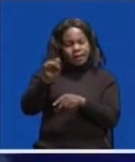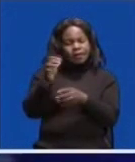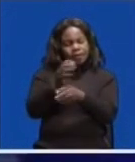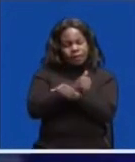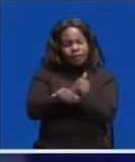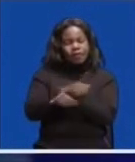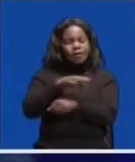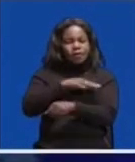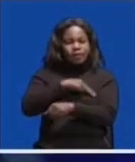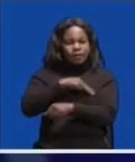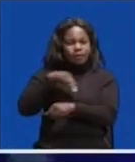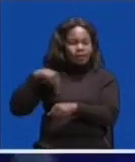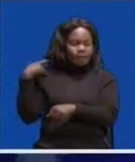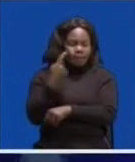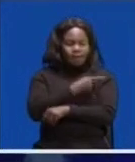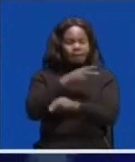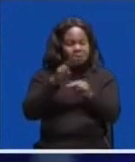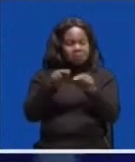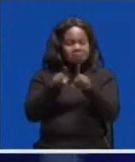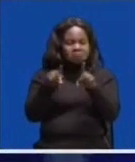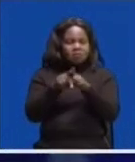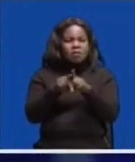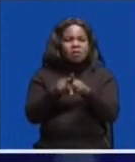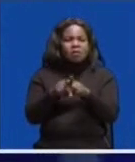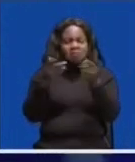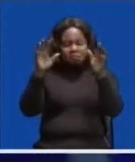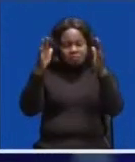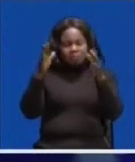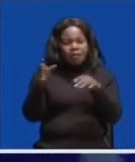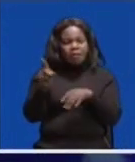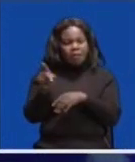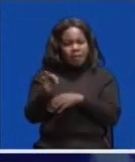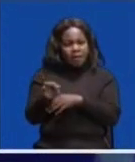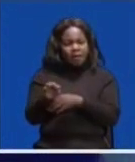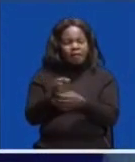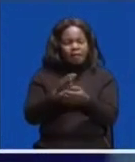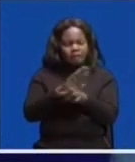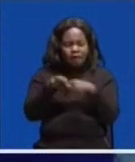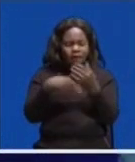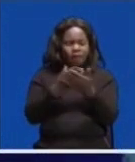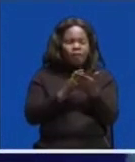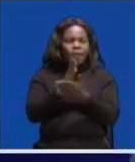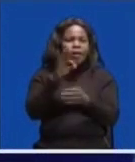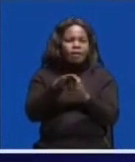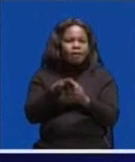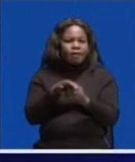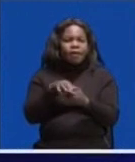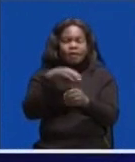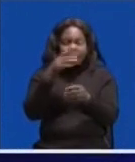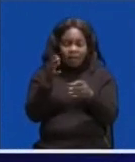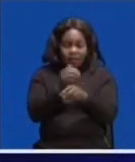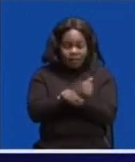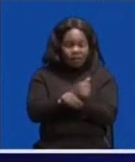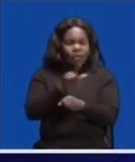parliamentary seat. President Lungu has also congratulated the ruling PF for winning all the ward by-elections. He says winning